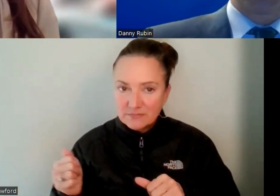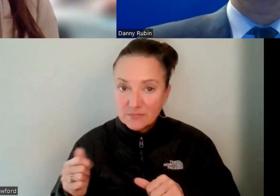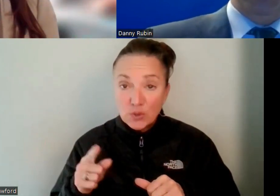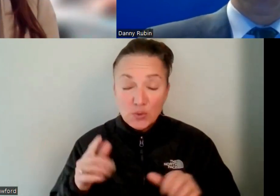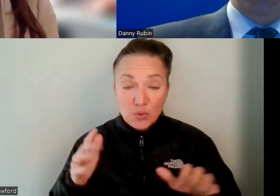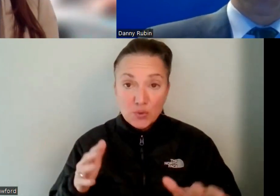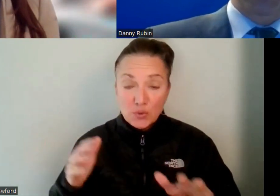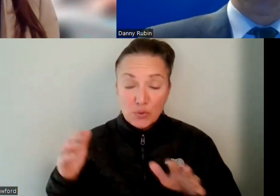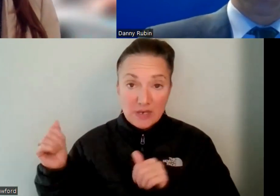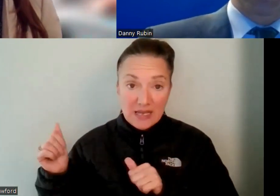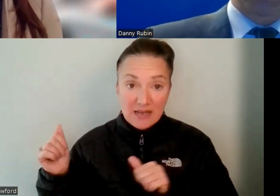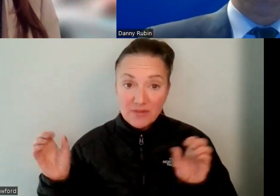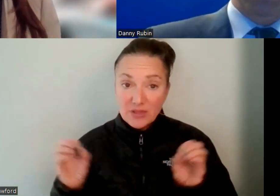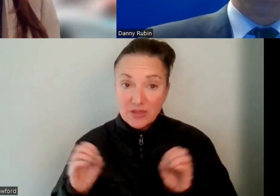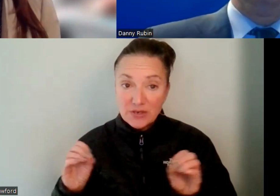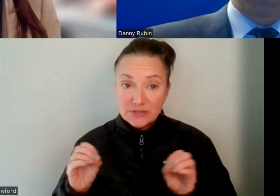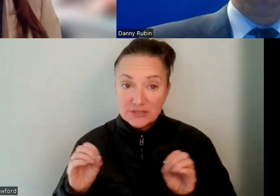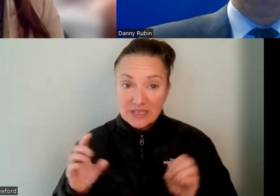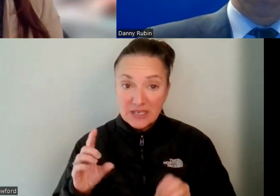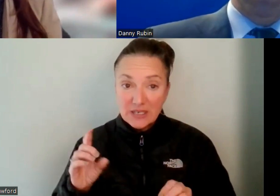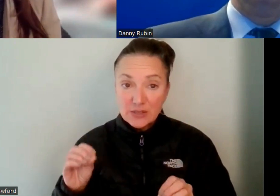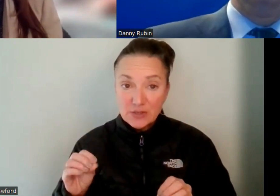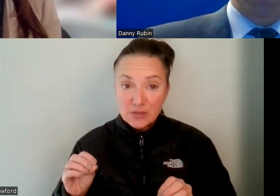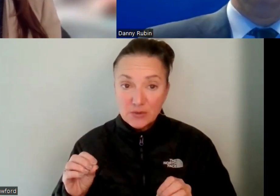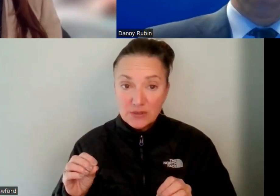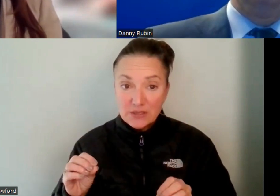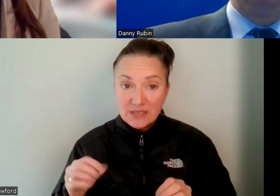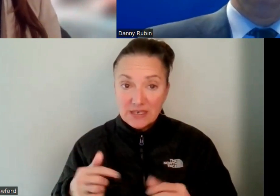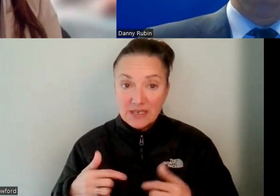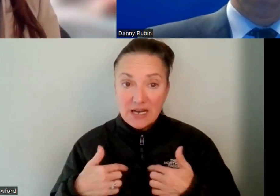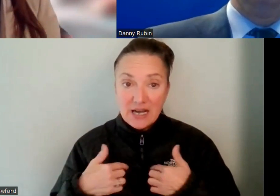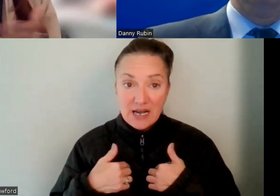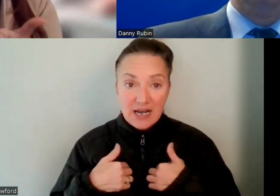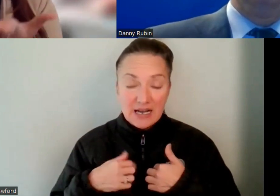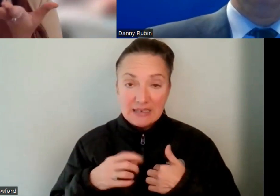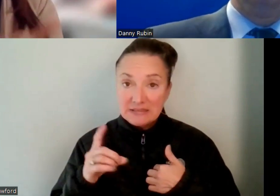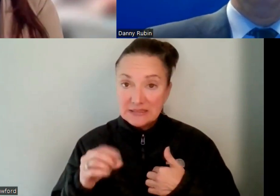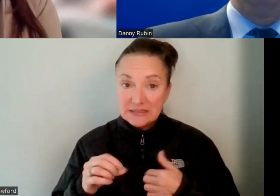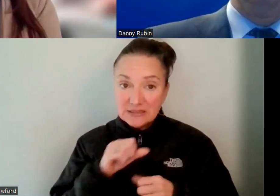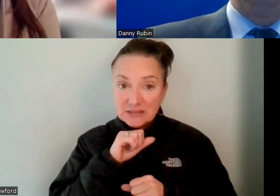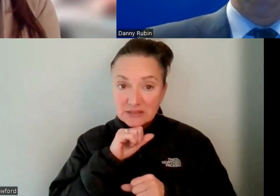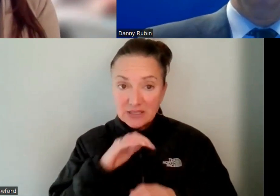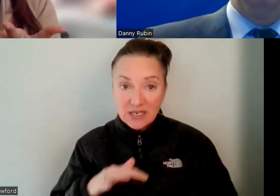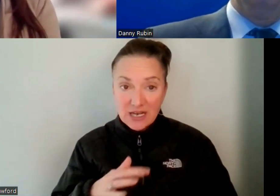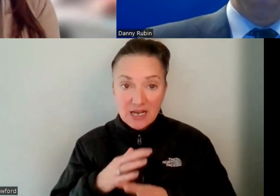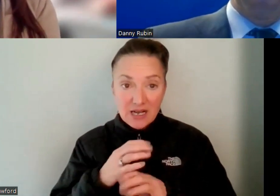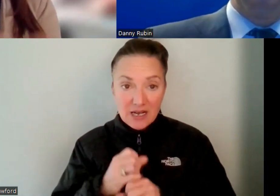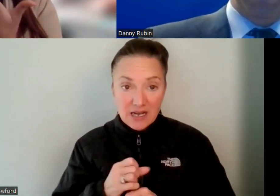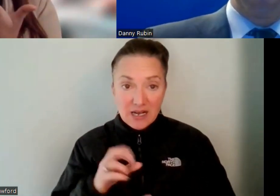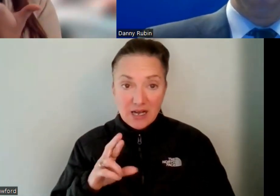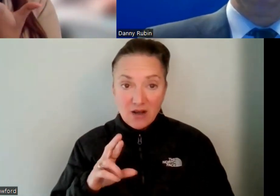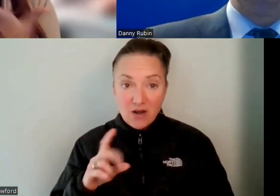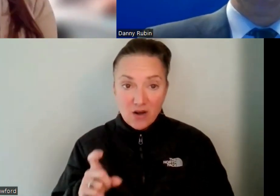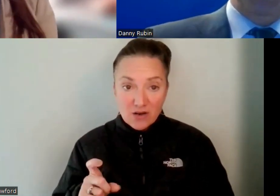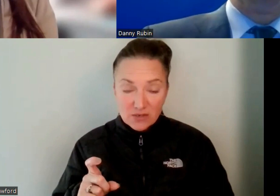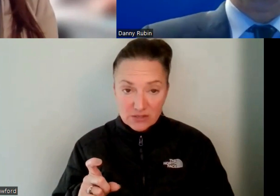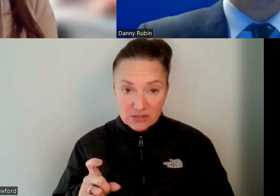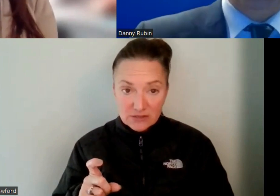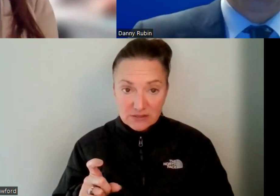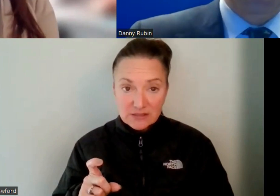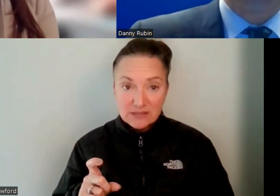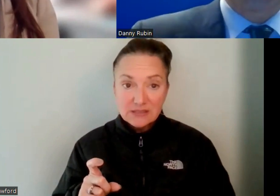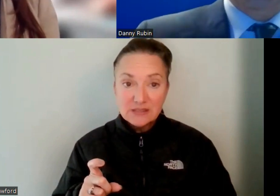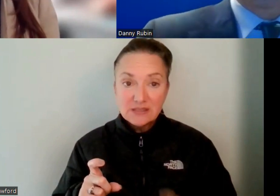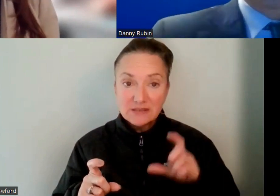can do. But then this patient kept saying, I didn't do anything, I got this prescription just now and it was like